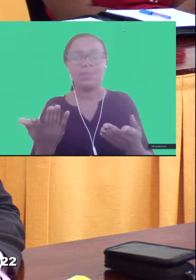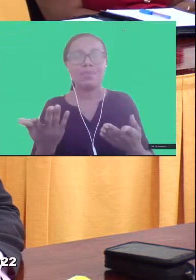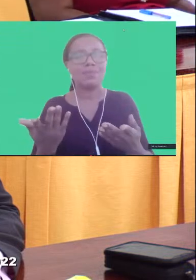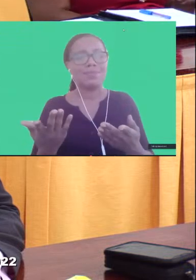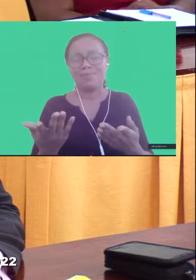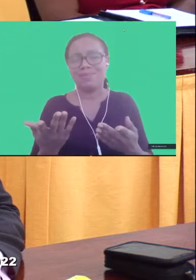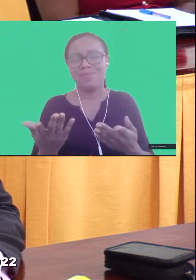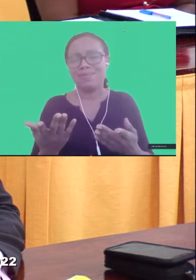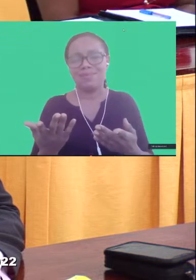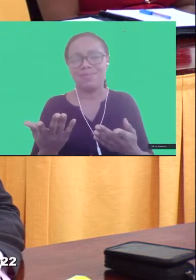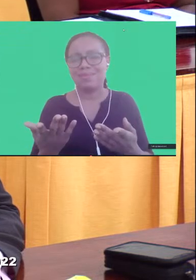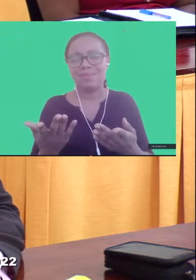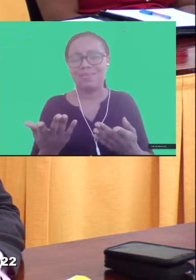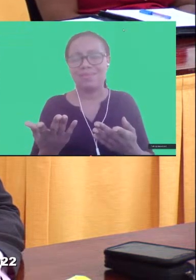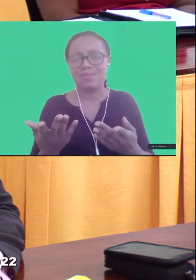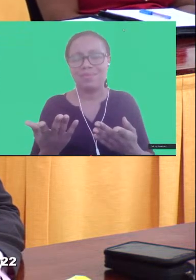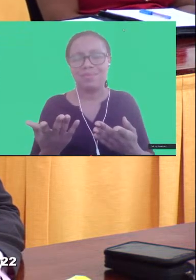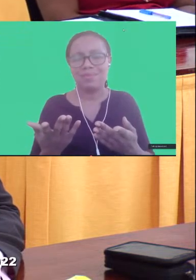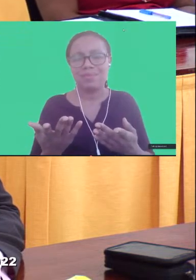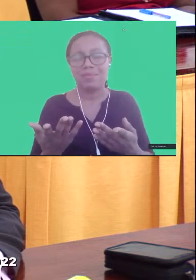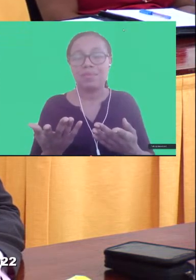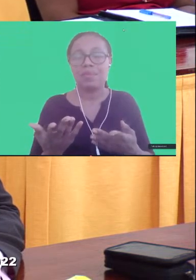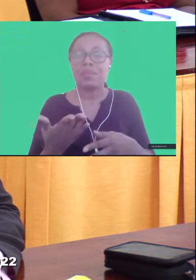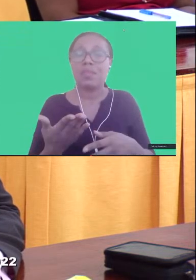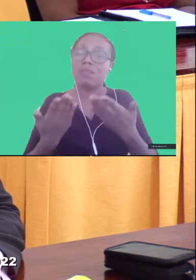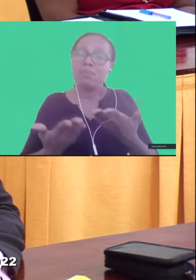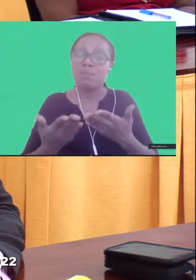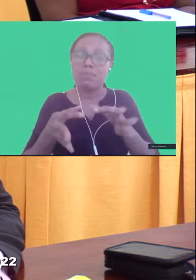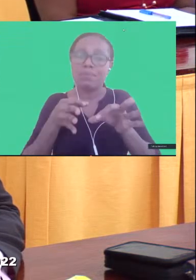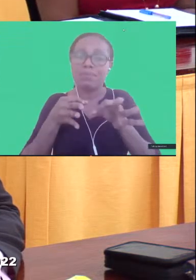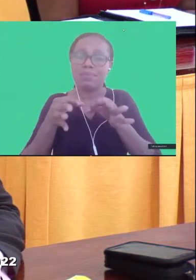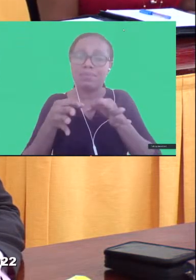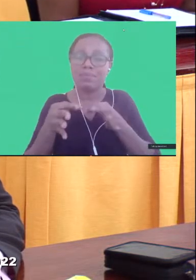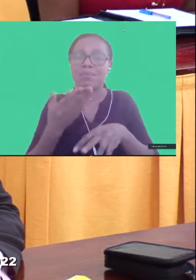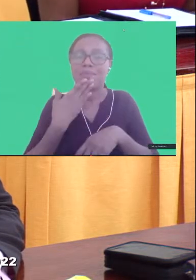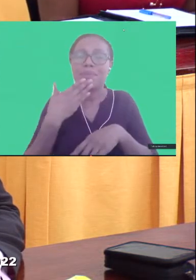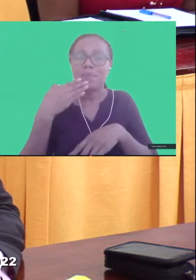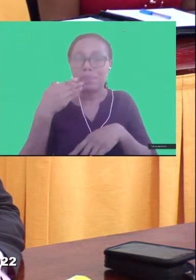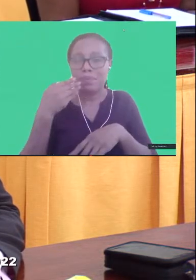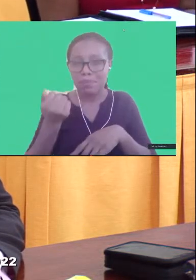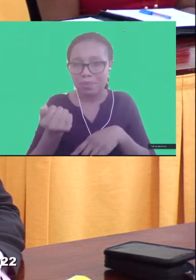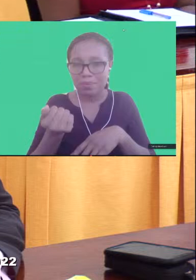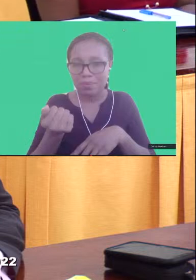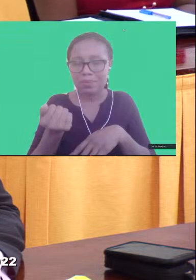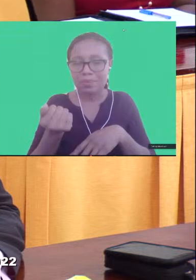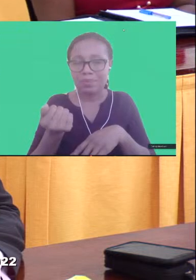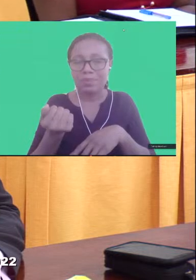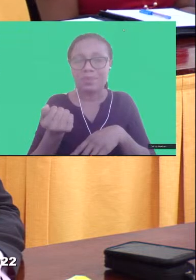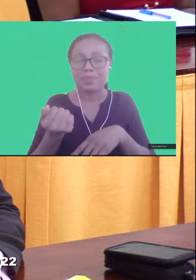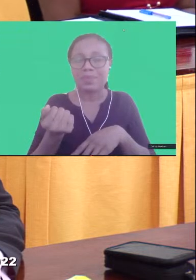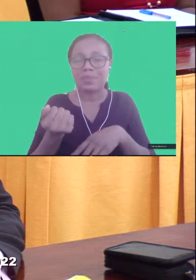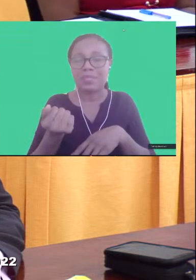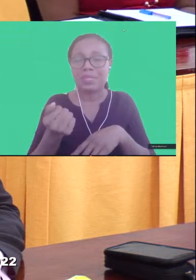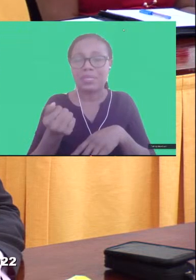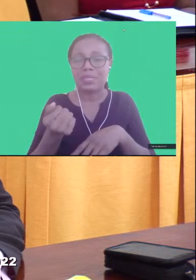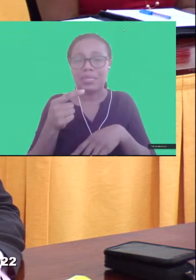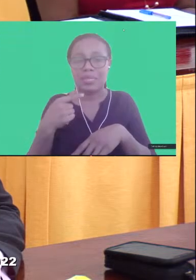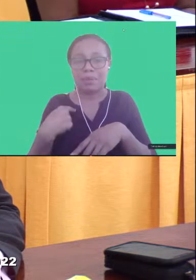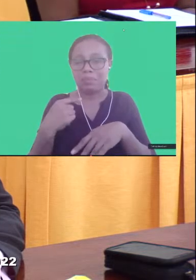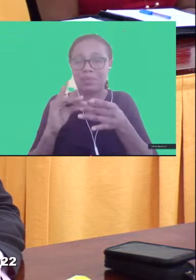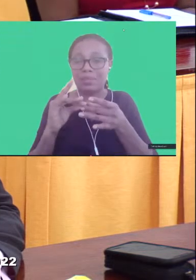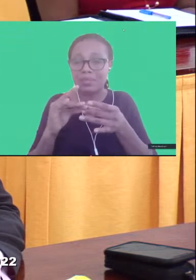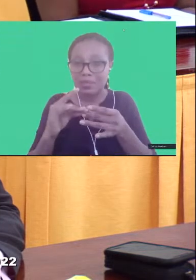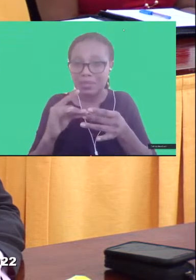want to just say one other thing. Much of that which is done in the public sector smart energy program is funded by the